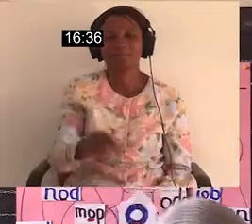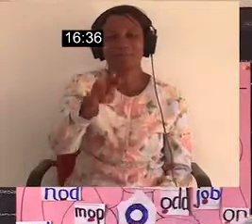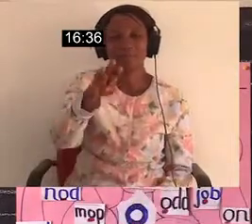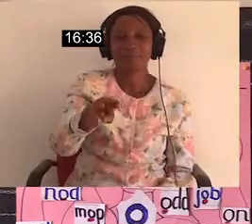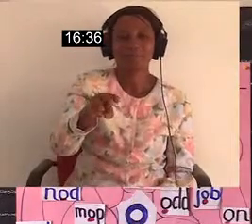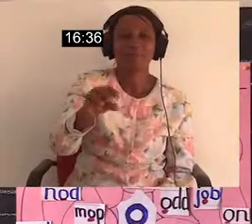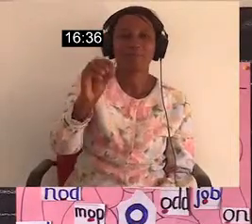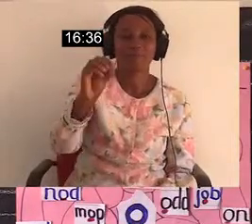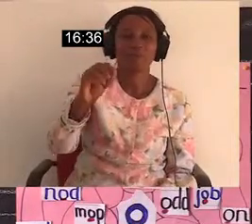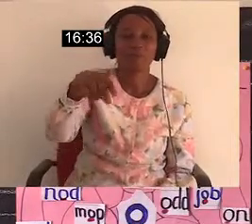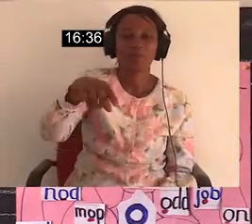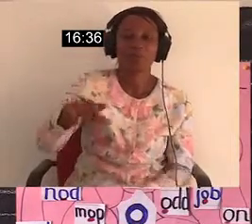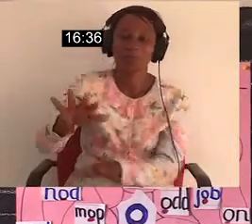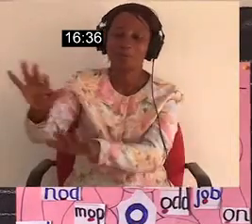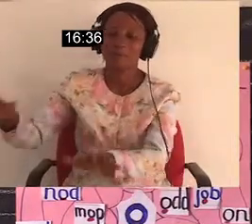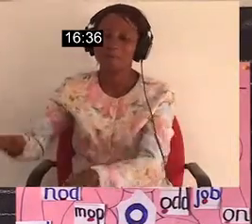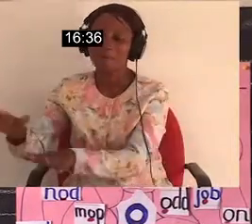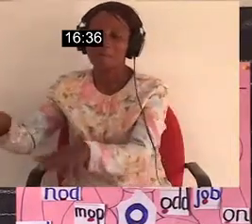Mop.